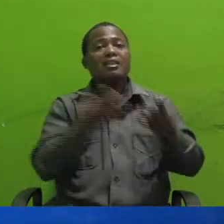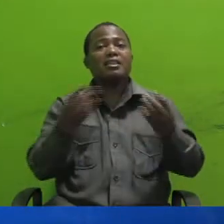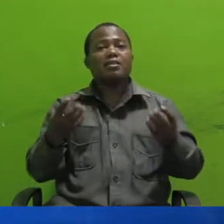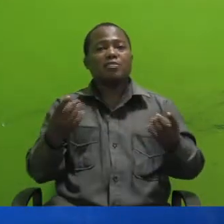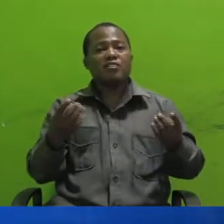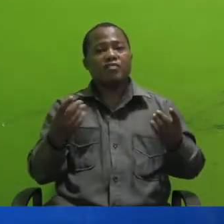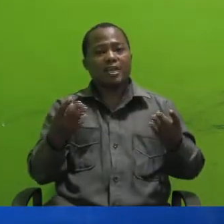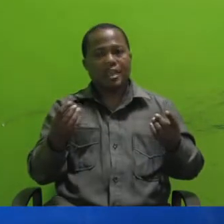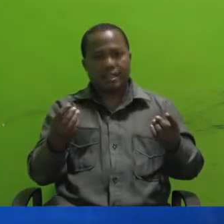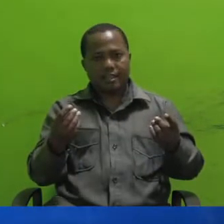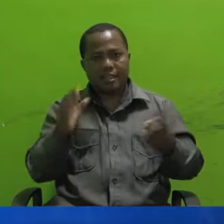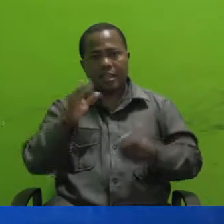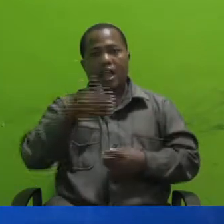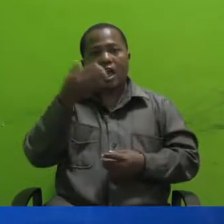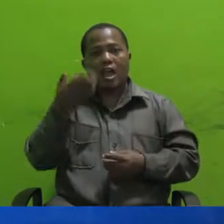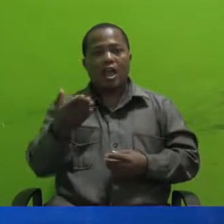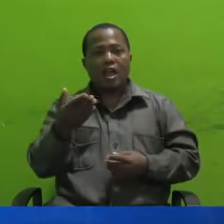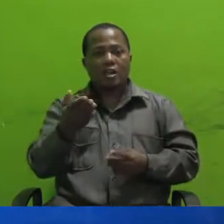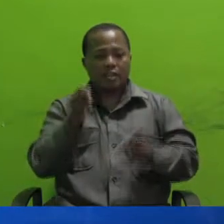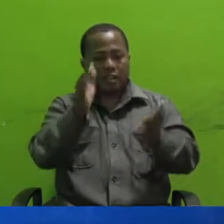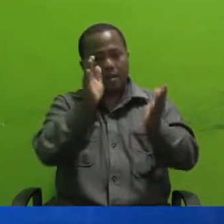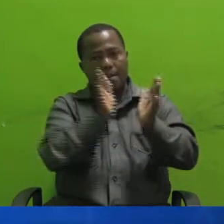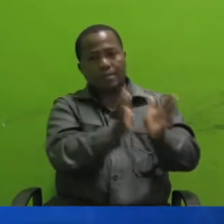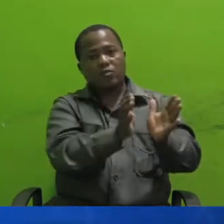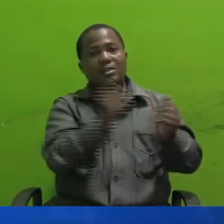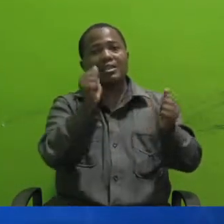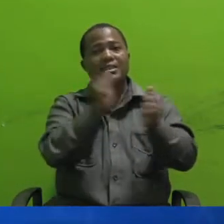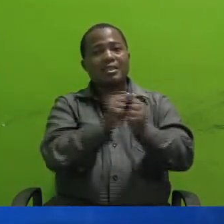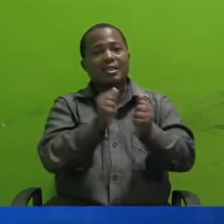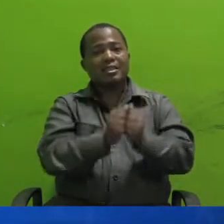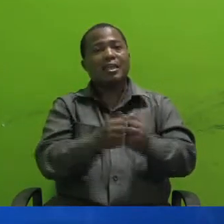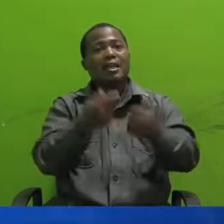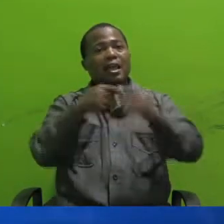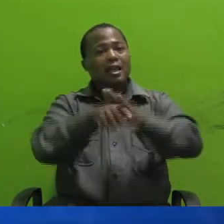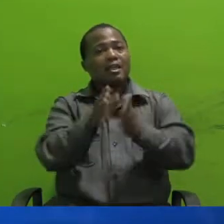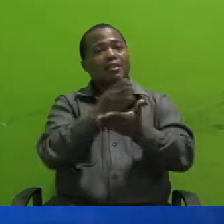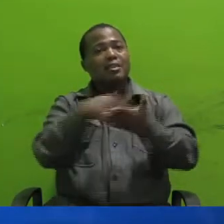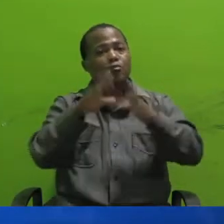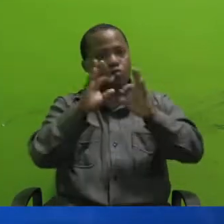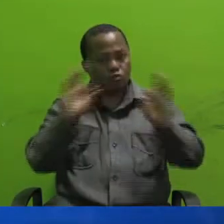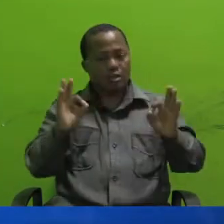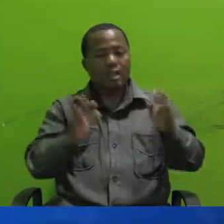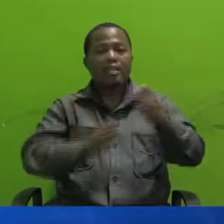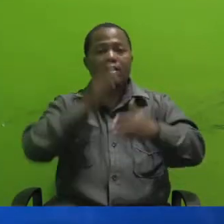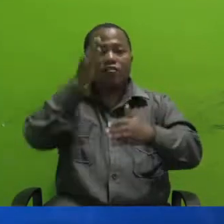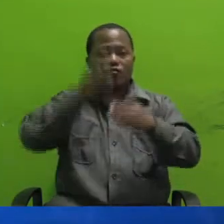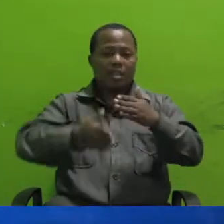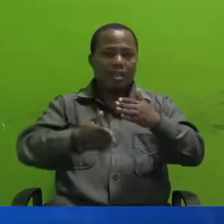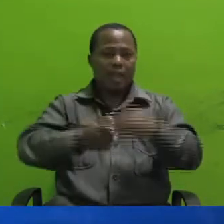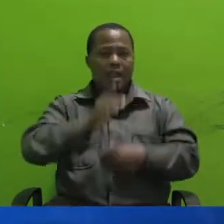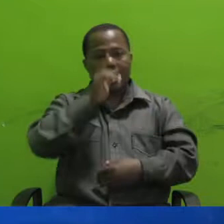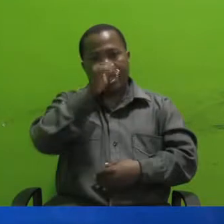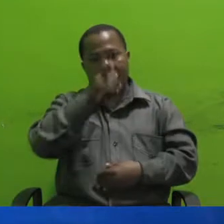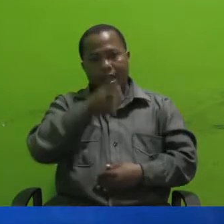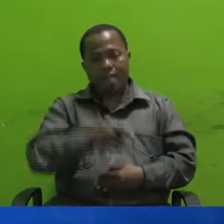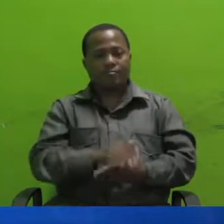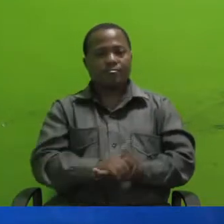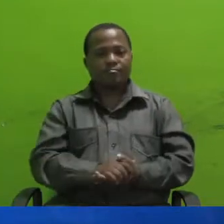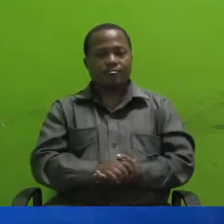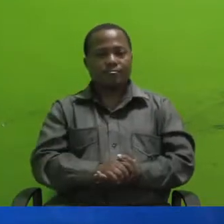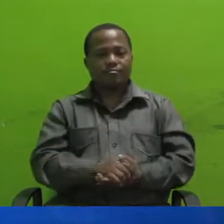just simplification and putting things in a clear way. We can finally have